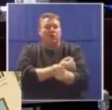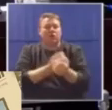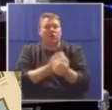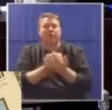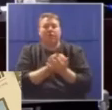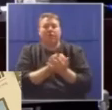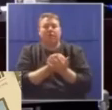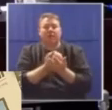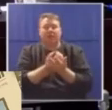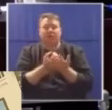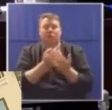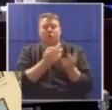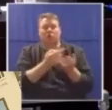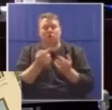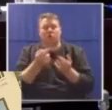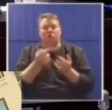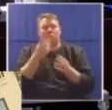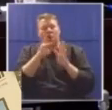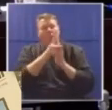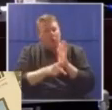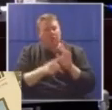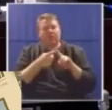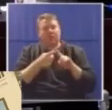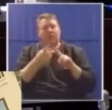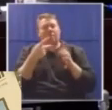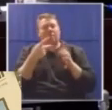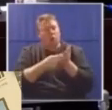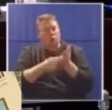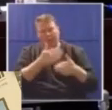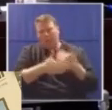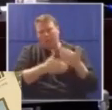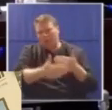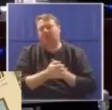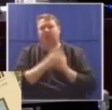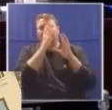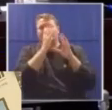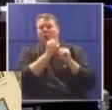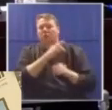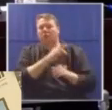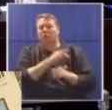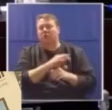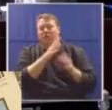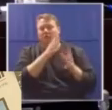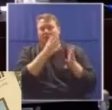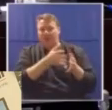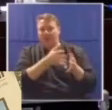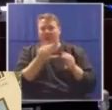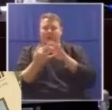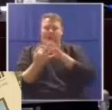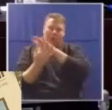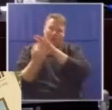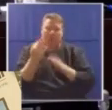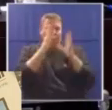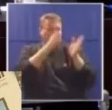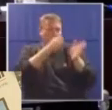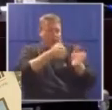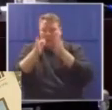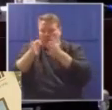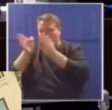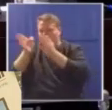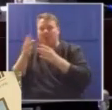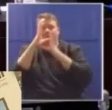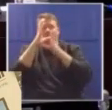policy, the procurement process, and all that. So that is the architecture that we've put in place. And we